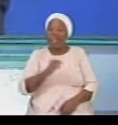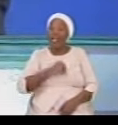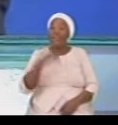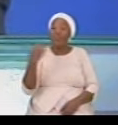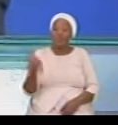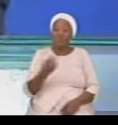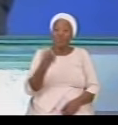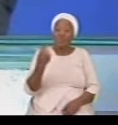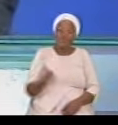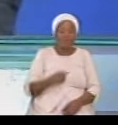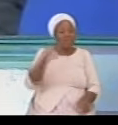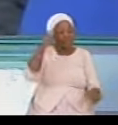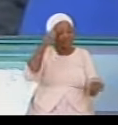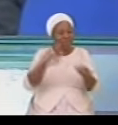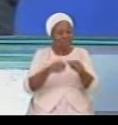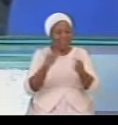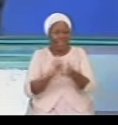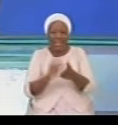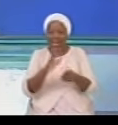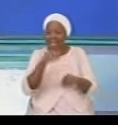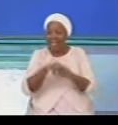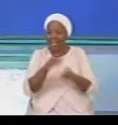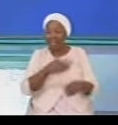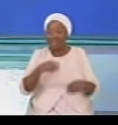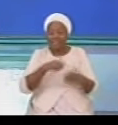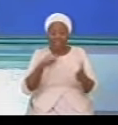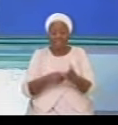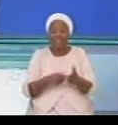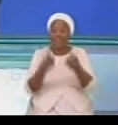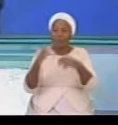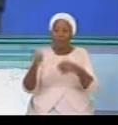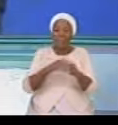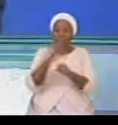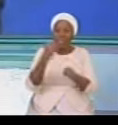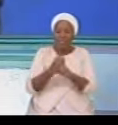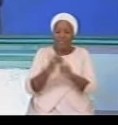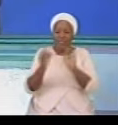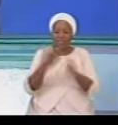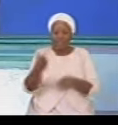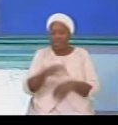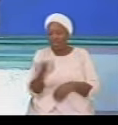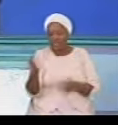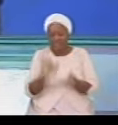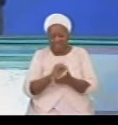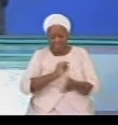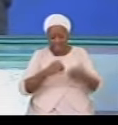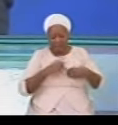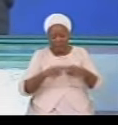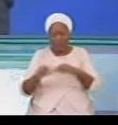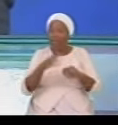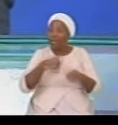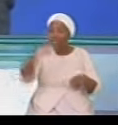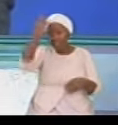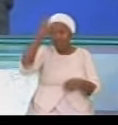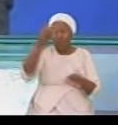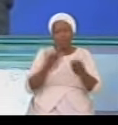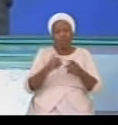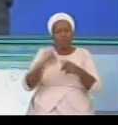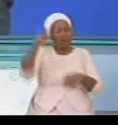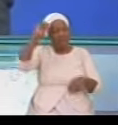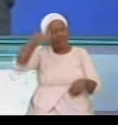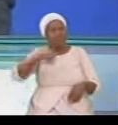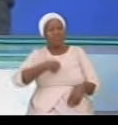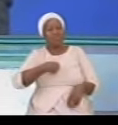that. And in this coming year, if there's something I'm to do, and the devil wants to remind